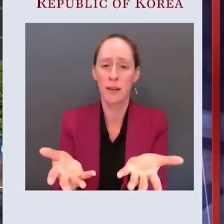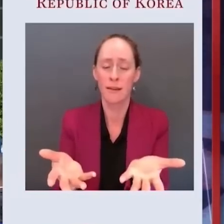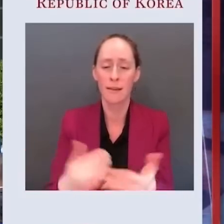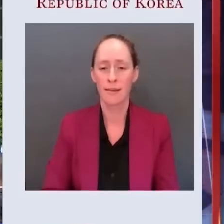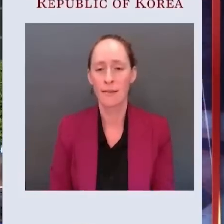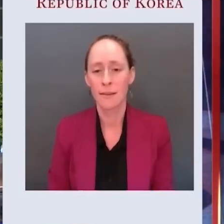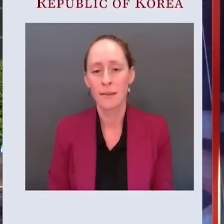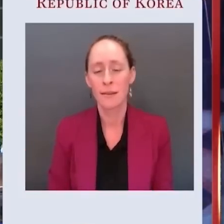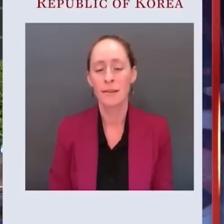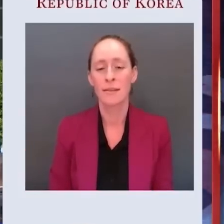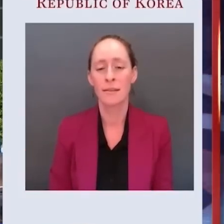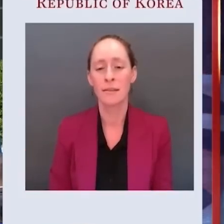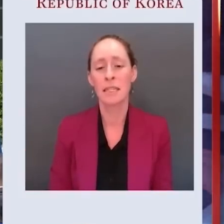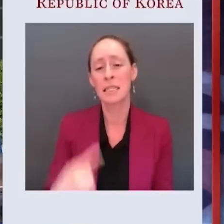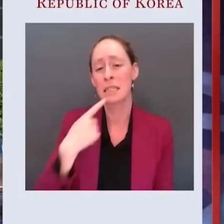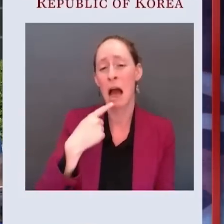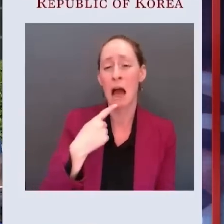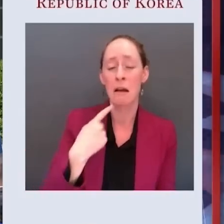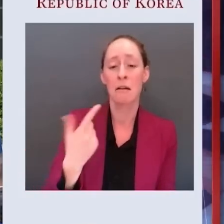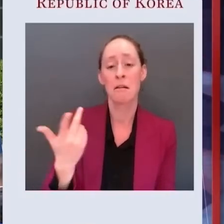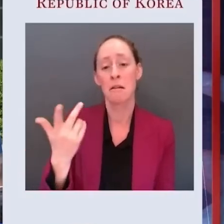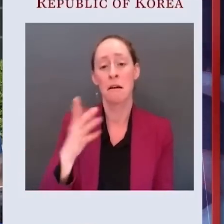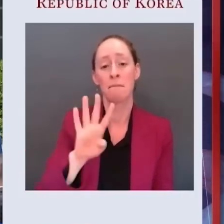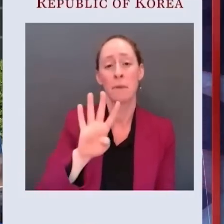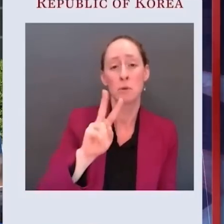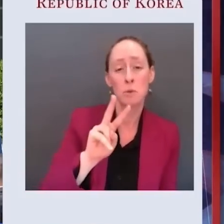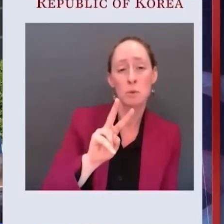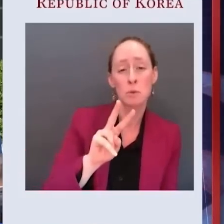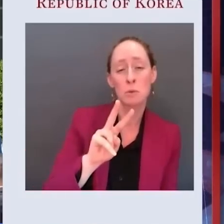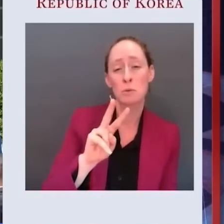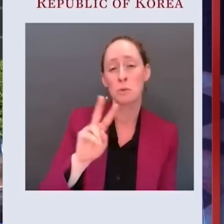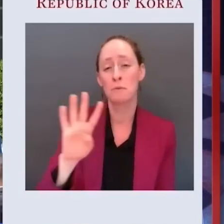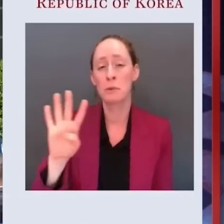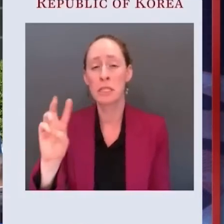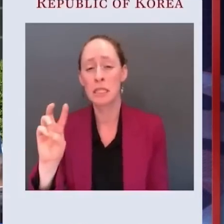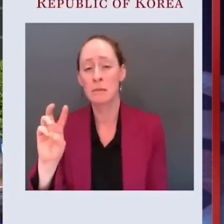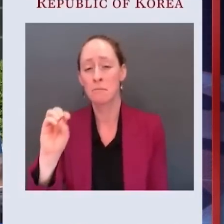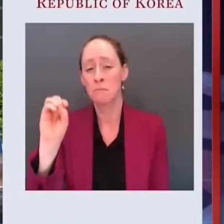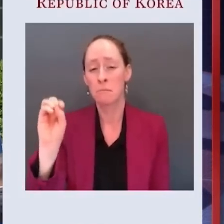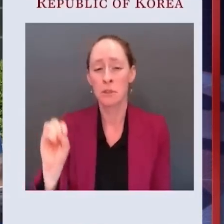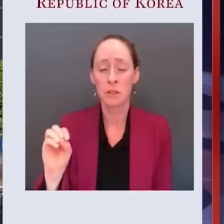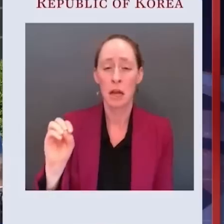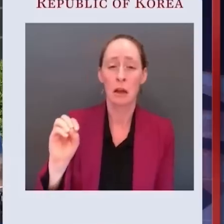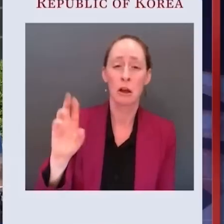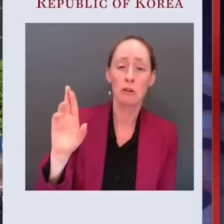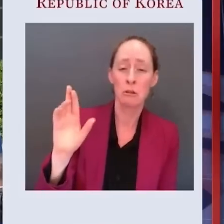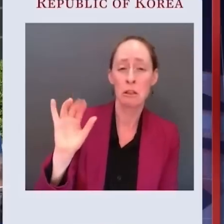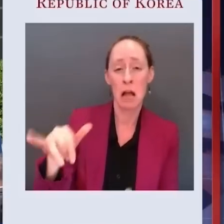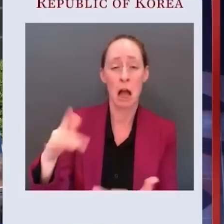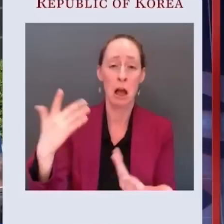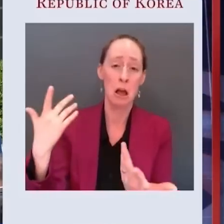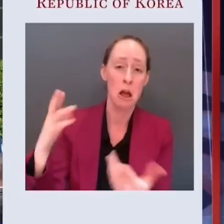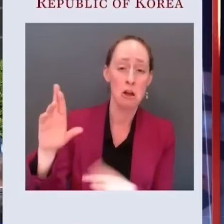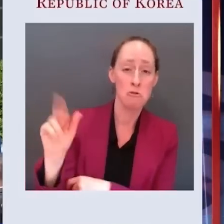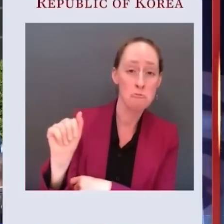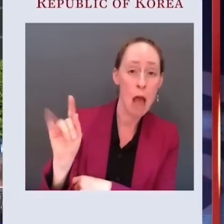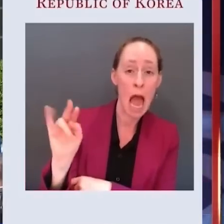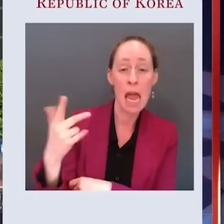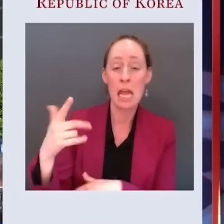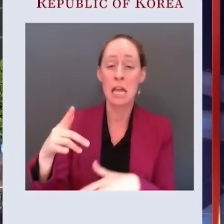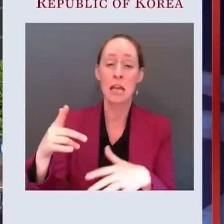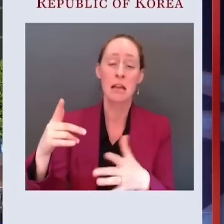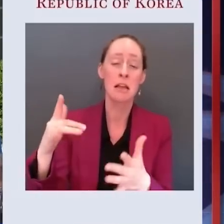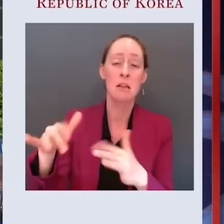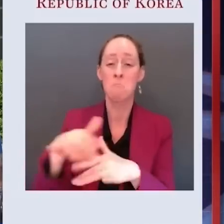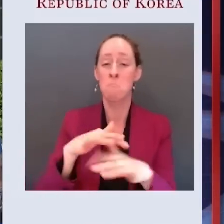42% and 46% favorable rating, et cetera. But everybody running for re-election in this time has been in the same position. There's